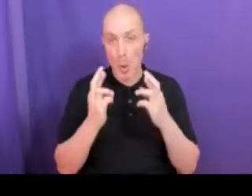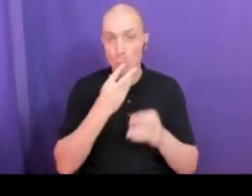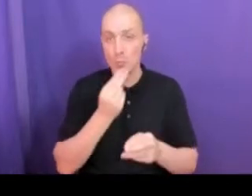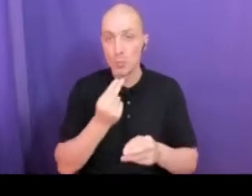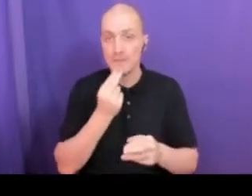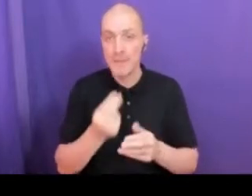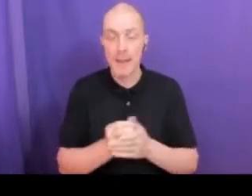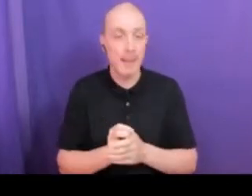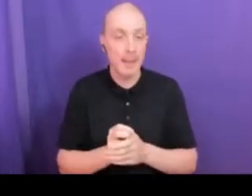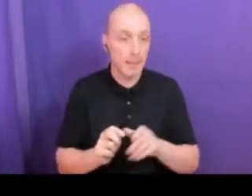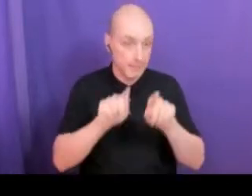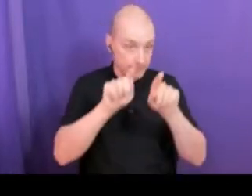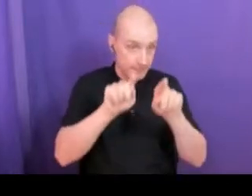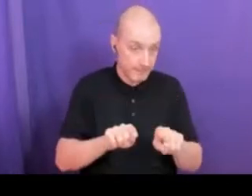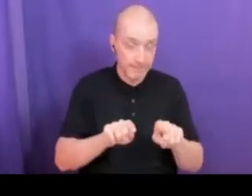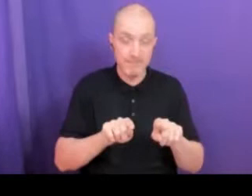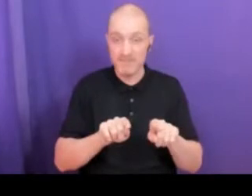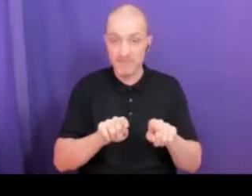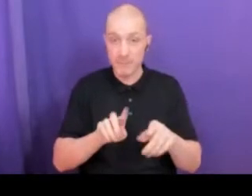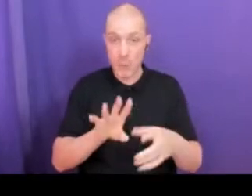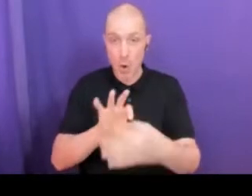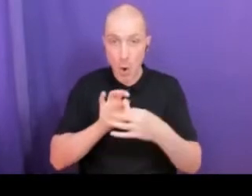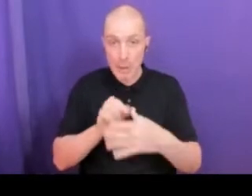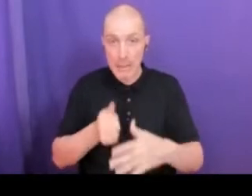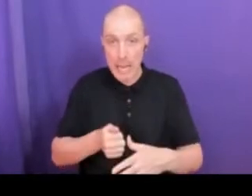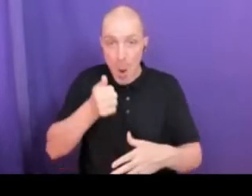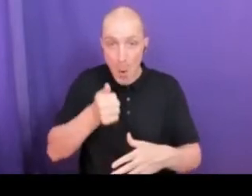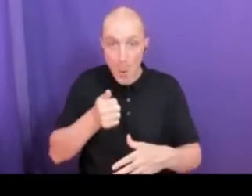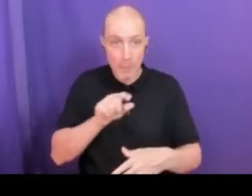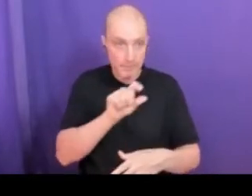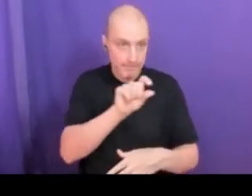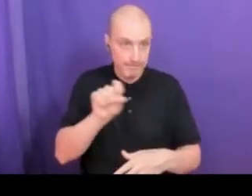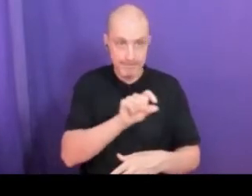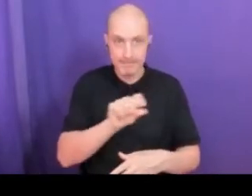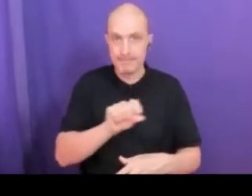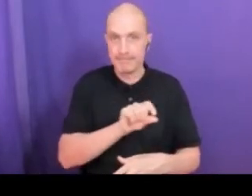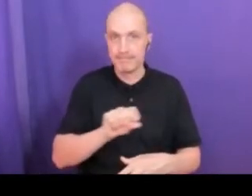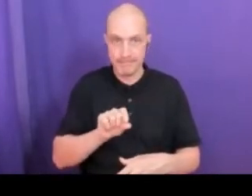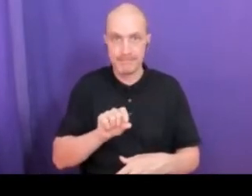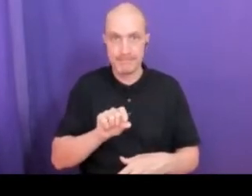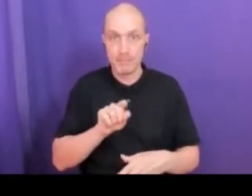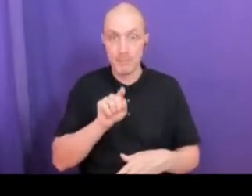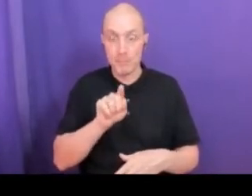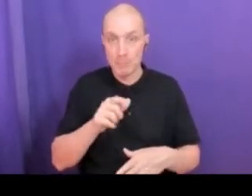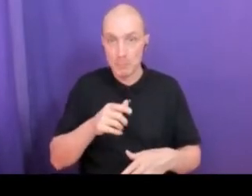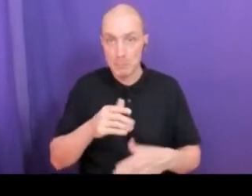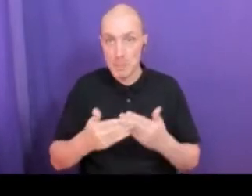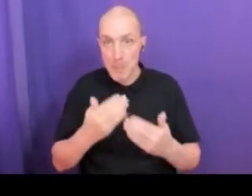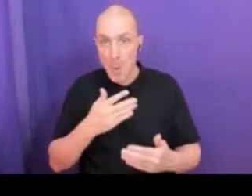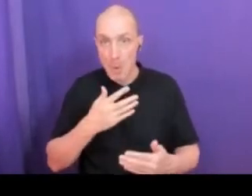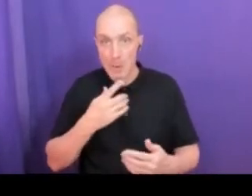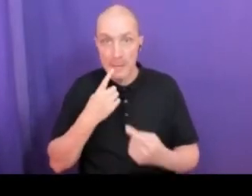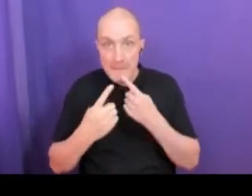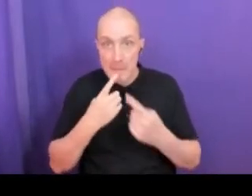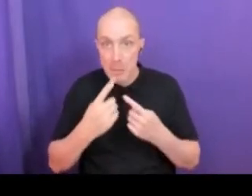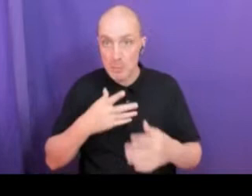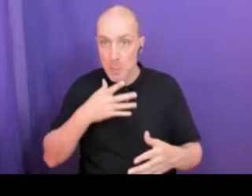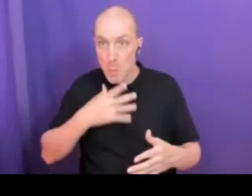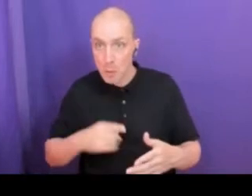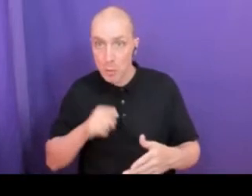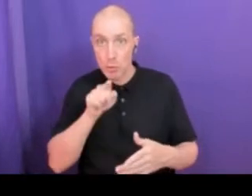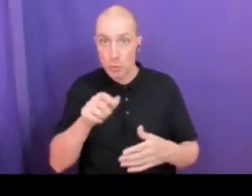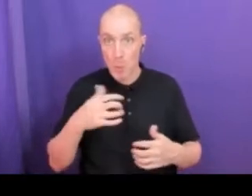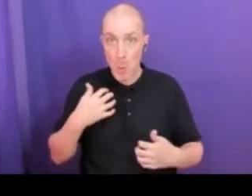also find online. If we've sparked your interest today, or you would like to know more about our work in any way, please don't hesitate to get in